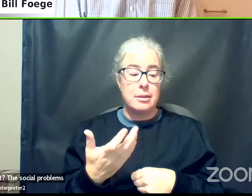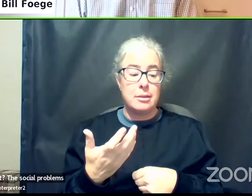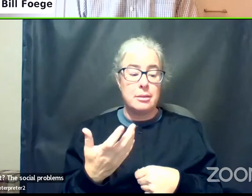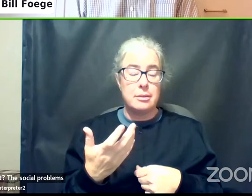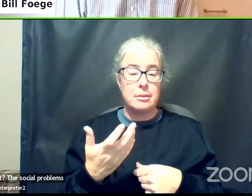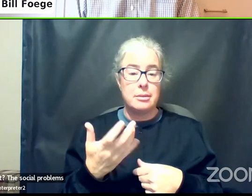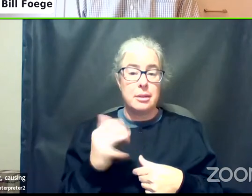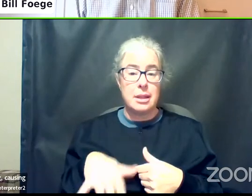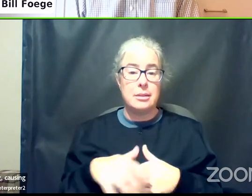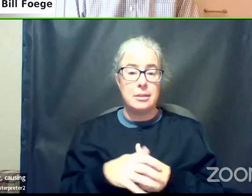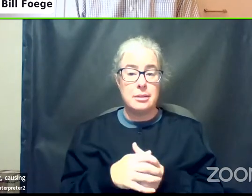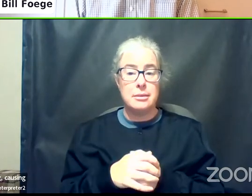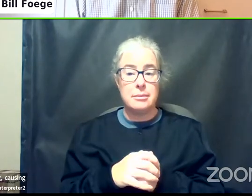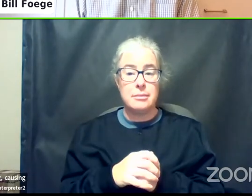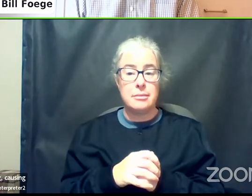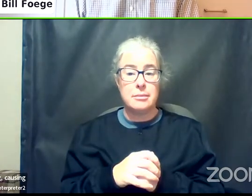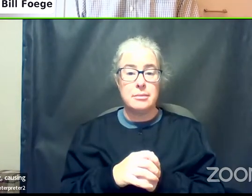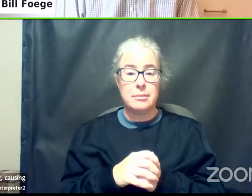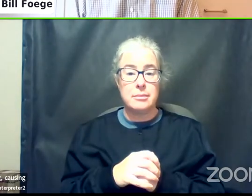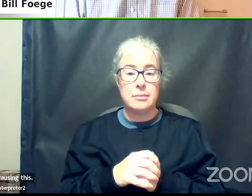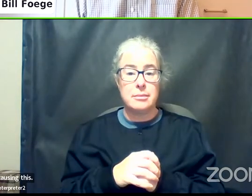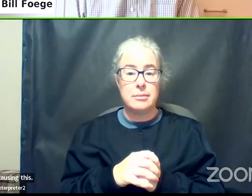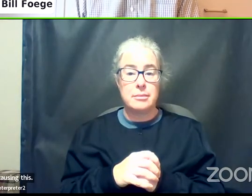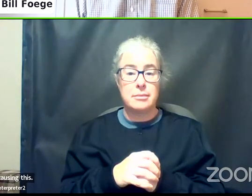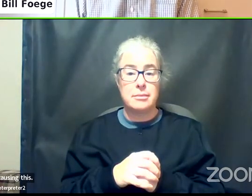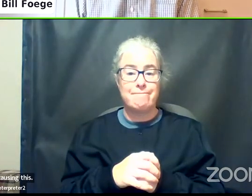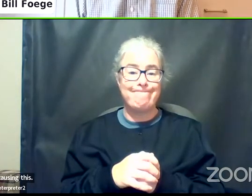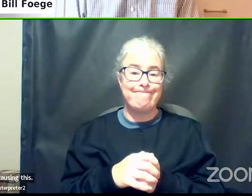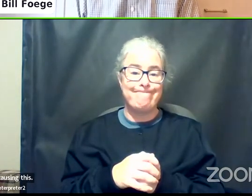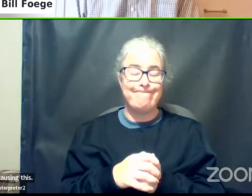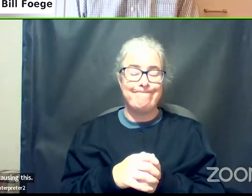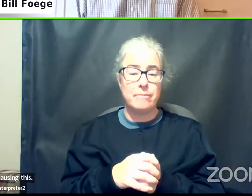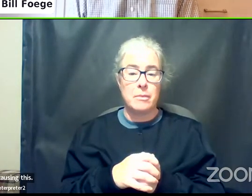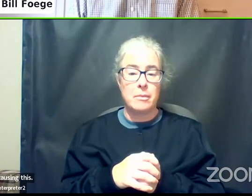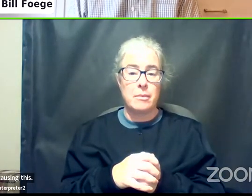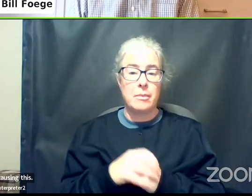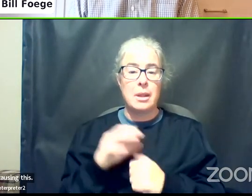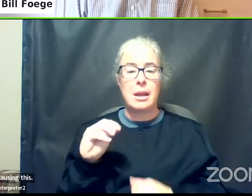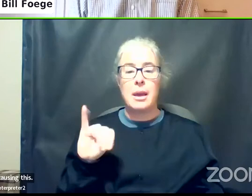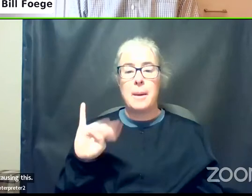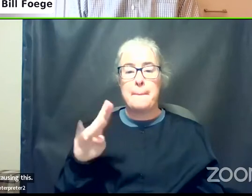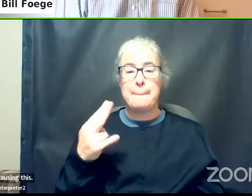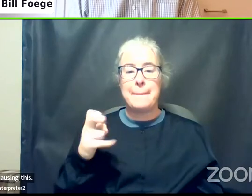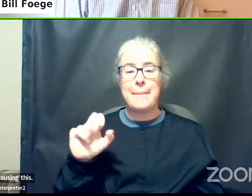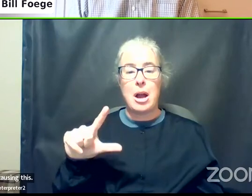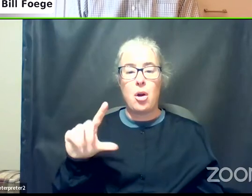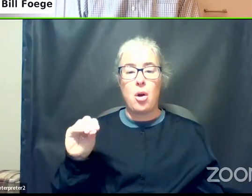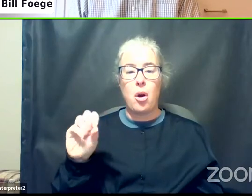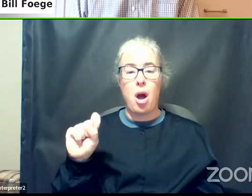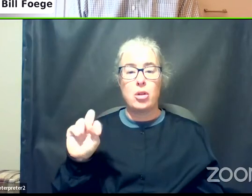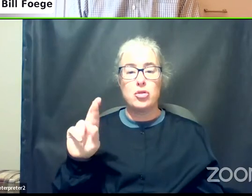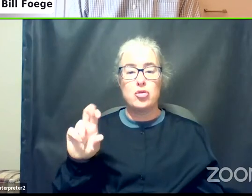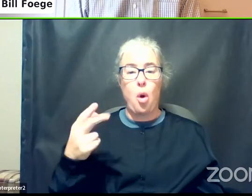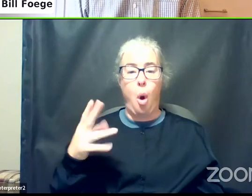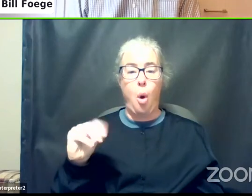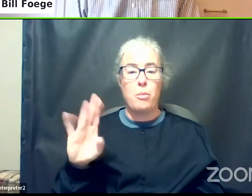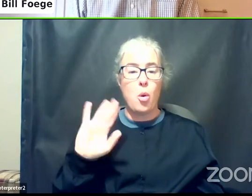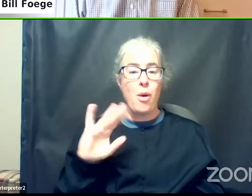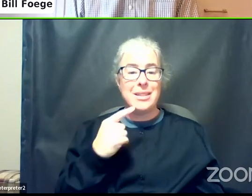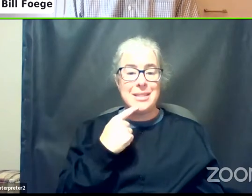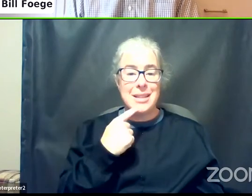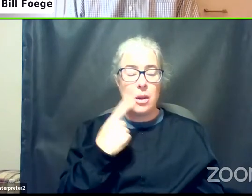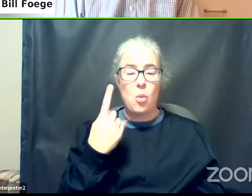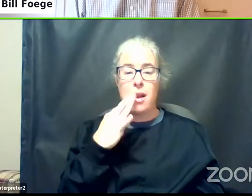causiness uh yeah Michael Osterman once said one of the best